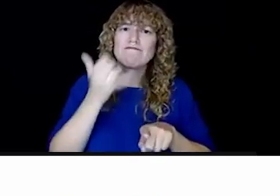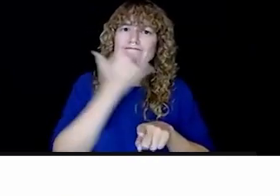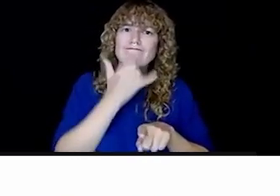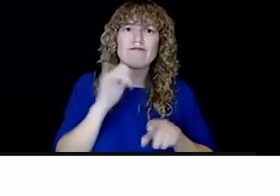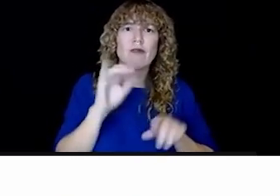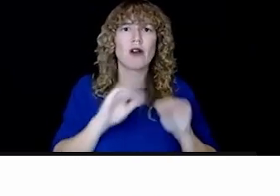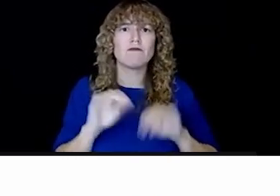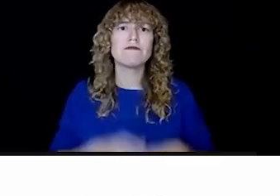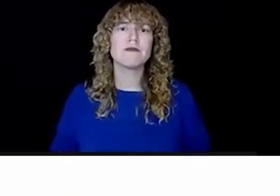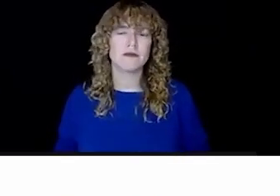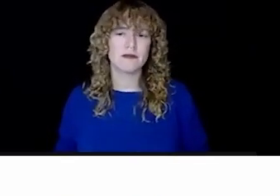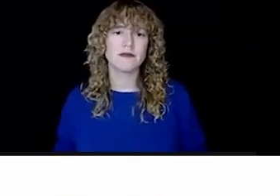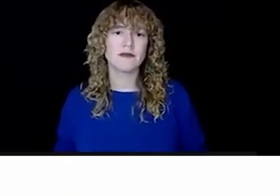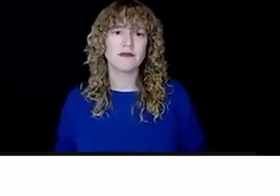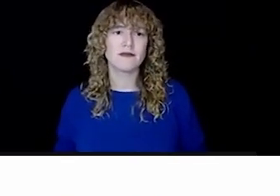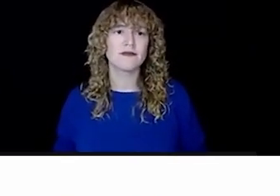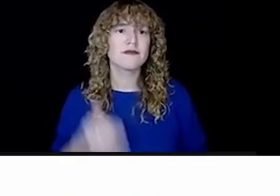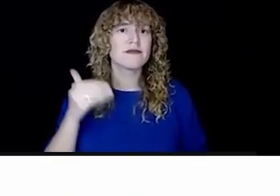Next slide.